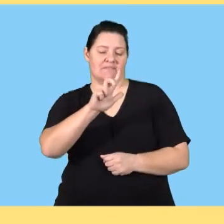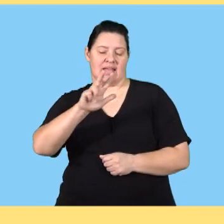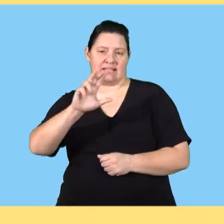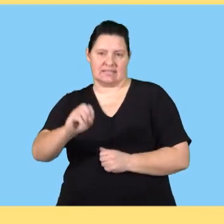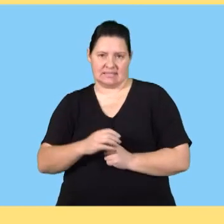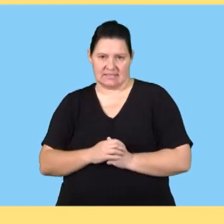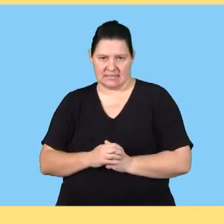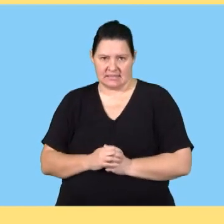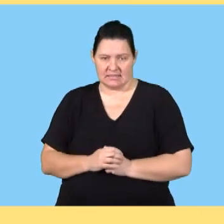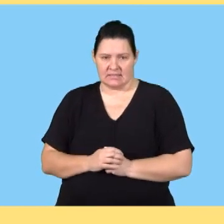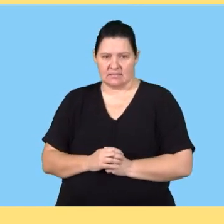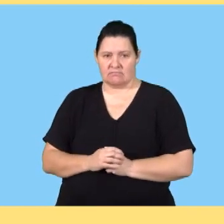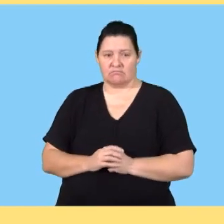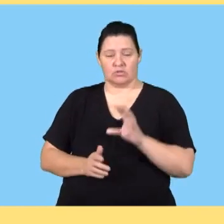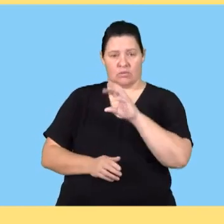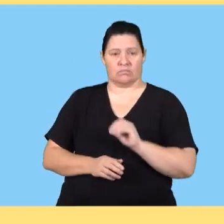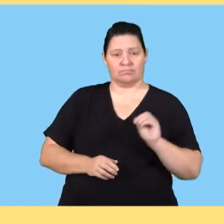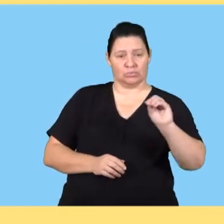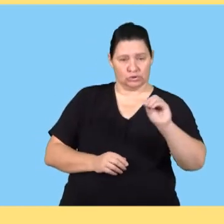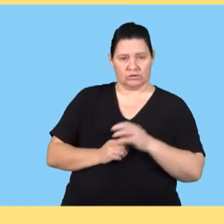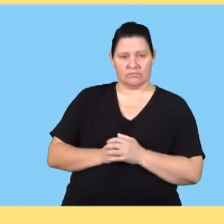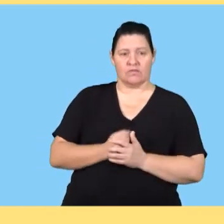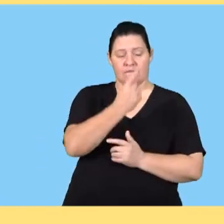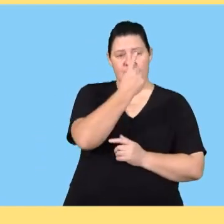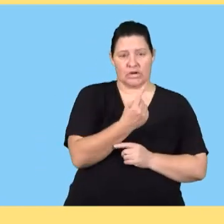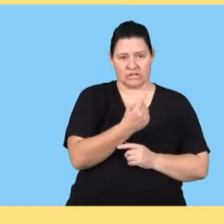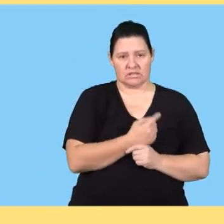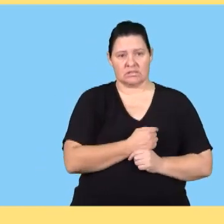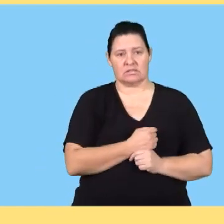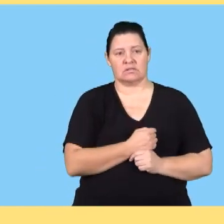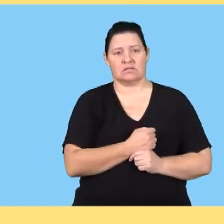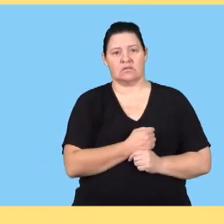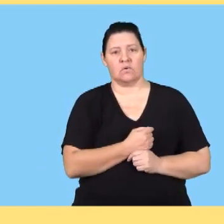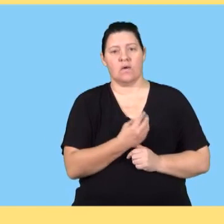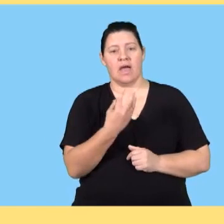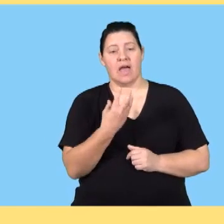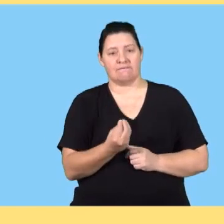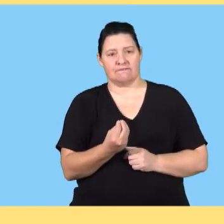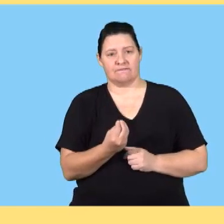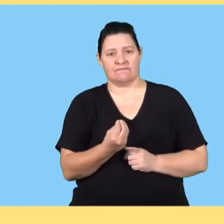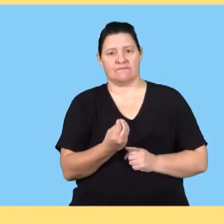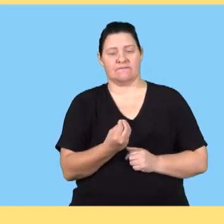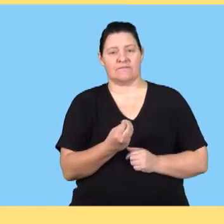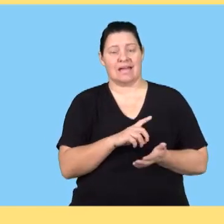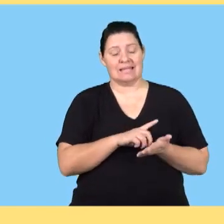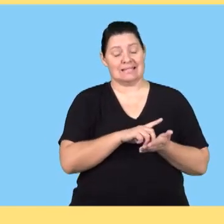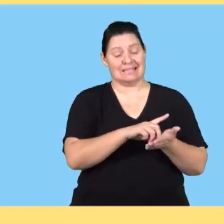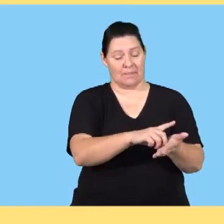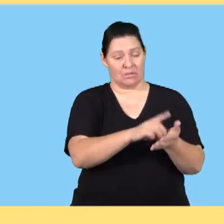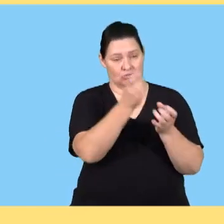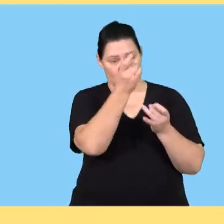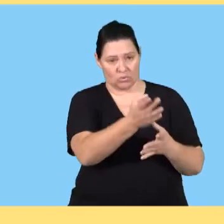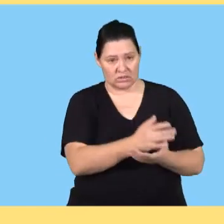1,780. So we're coming to T Noah. We're going to say on the first, and we're going to have a debit